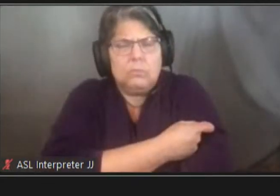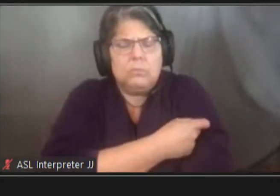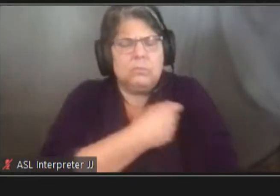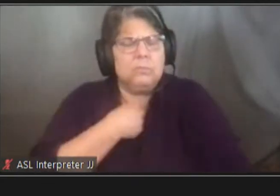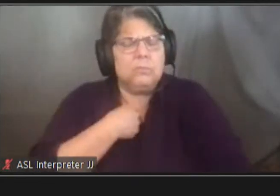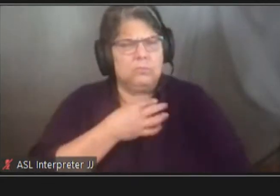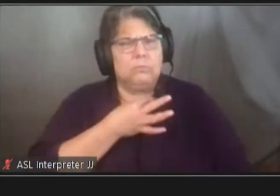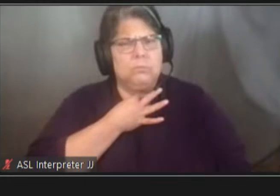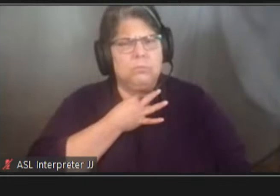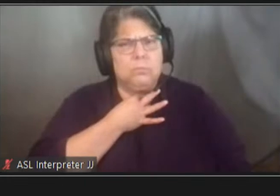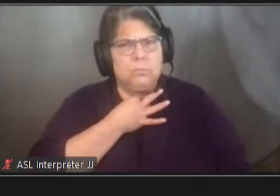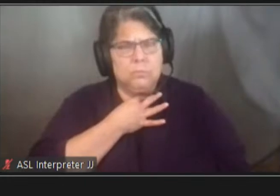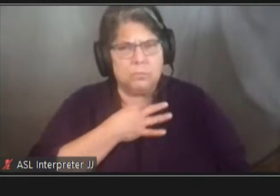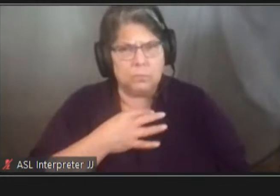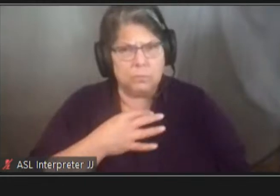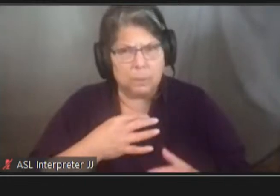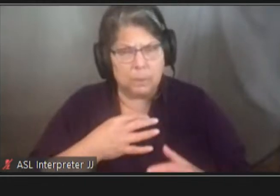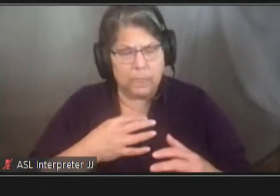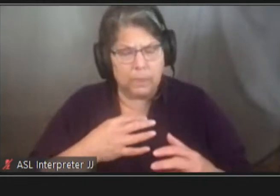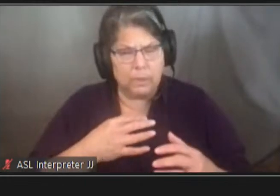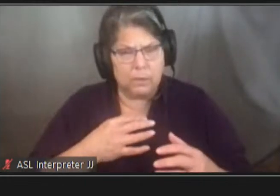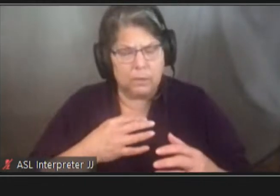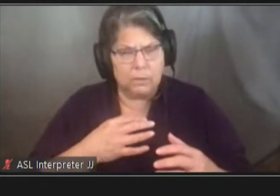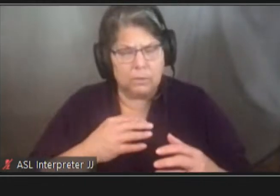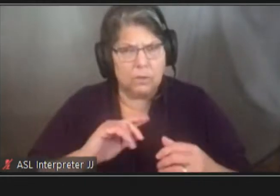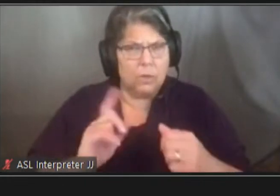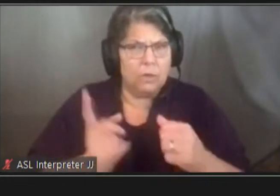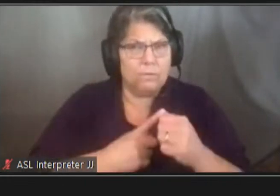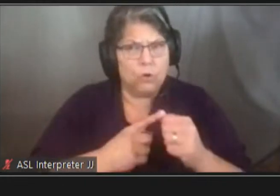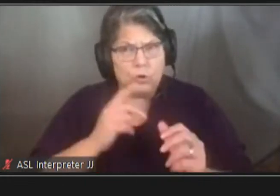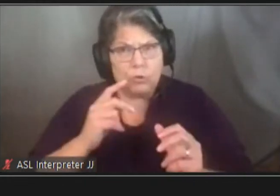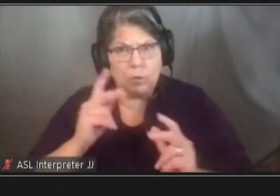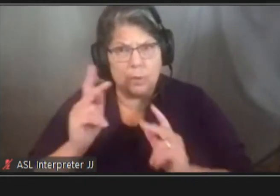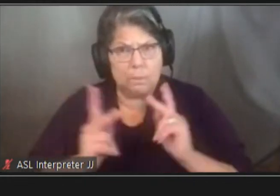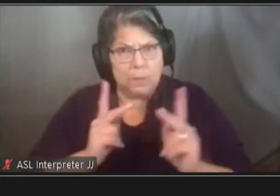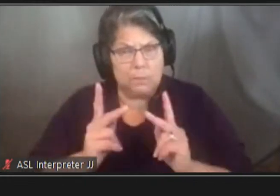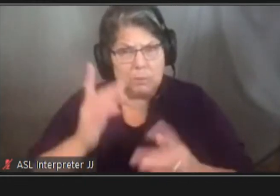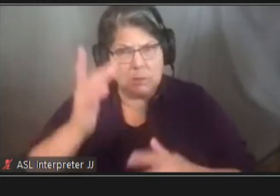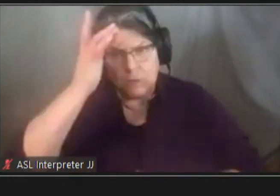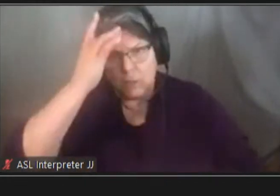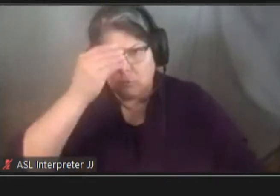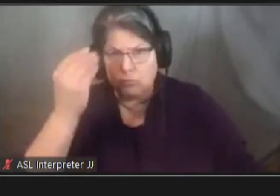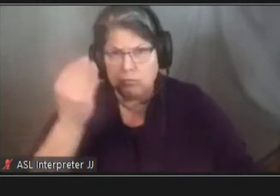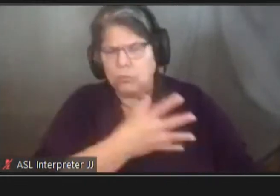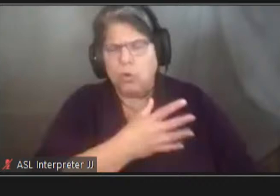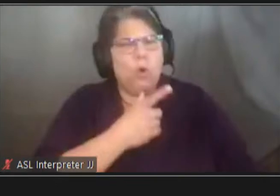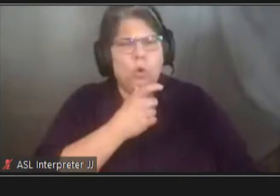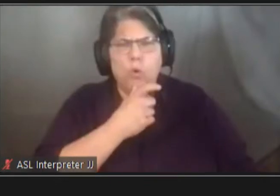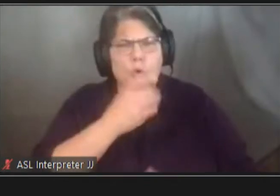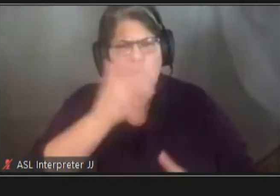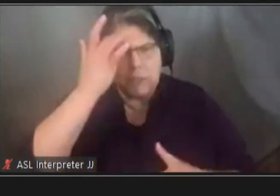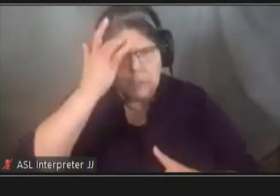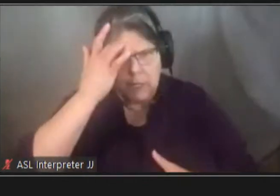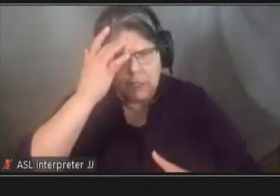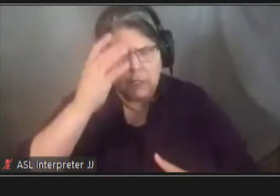to know, were the first cases reported, was it staff or